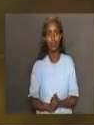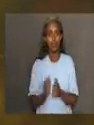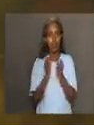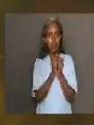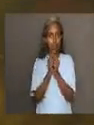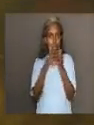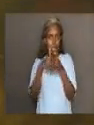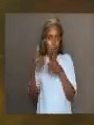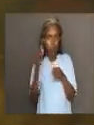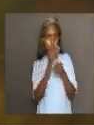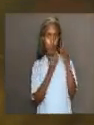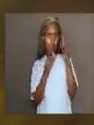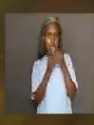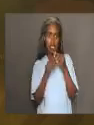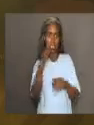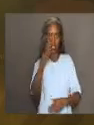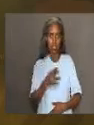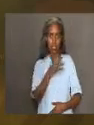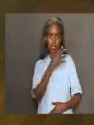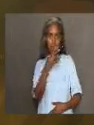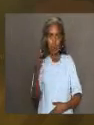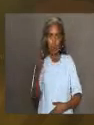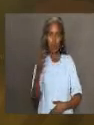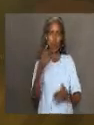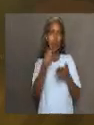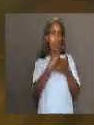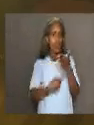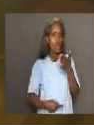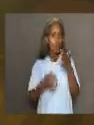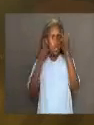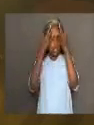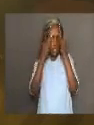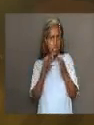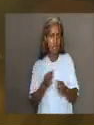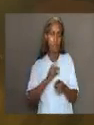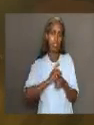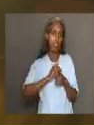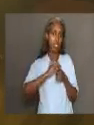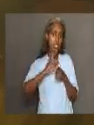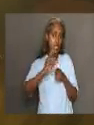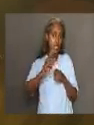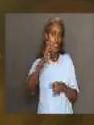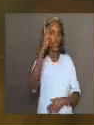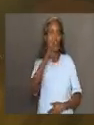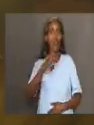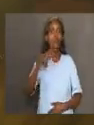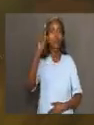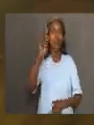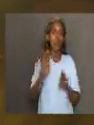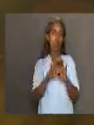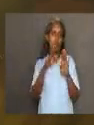Without constructing a table of values, determine the direction the parabola will